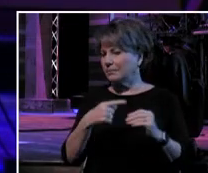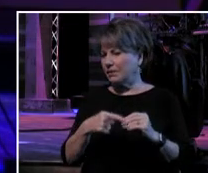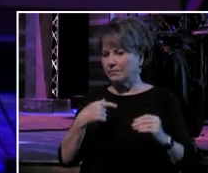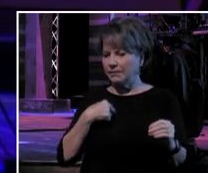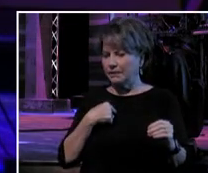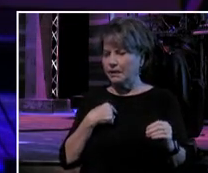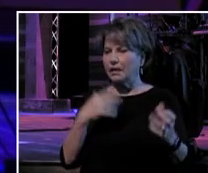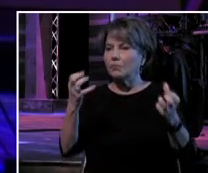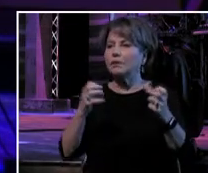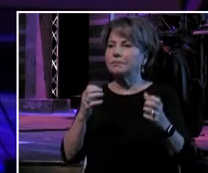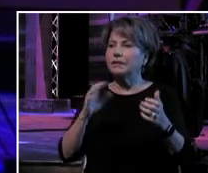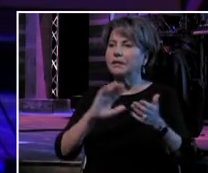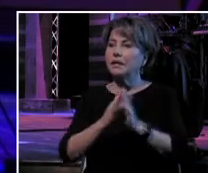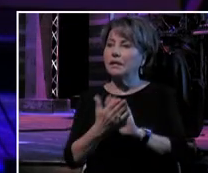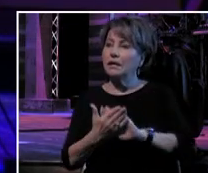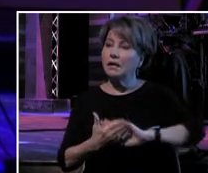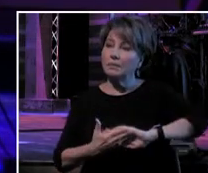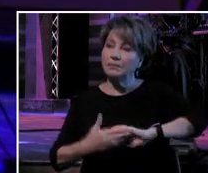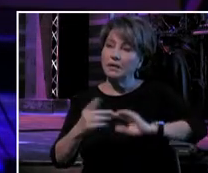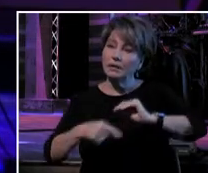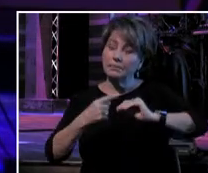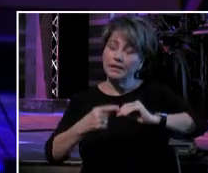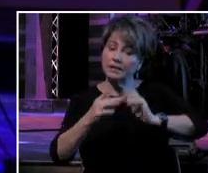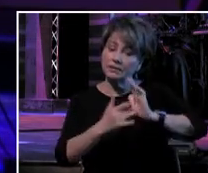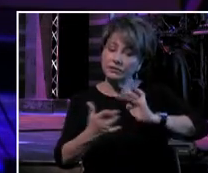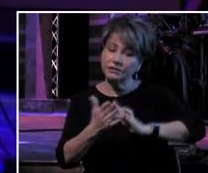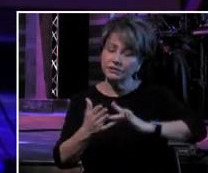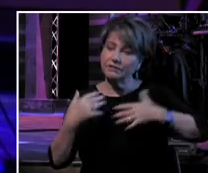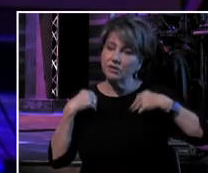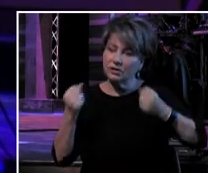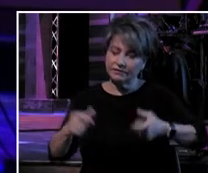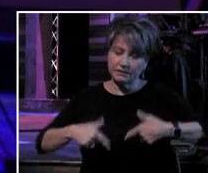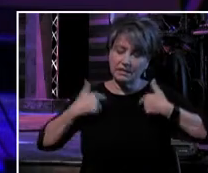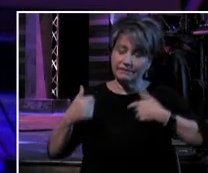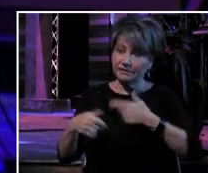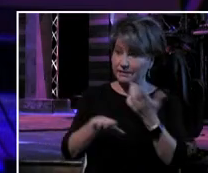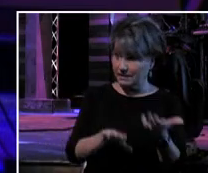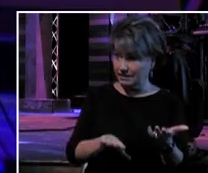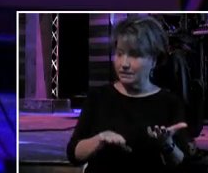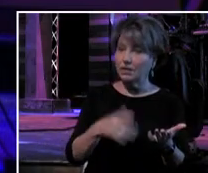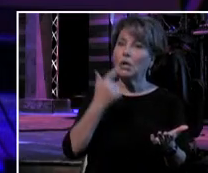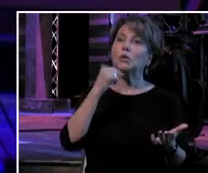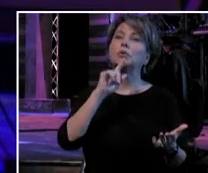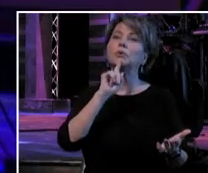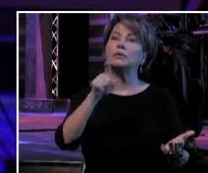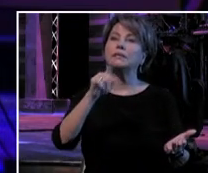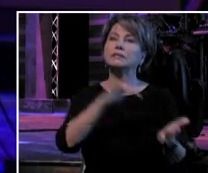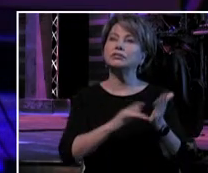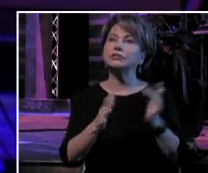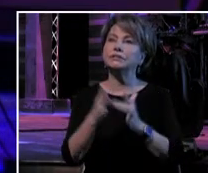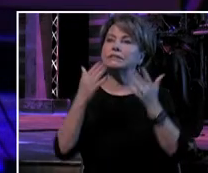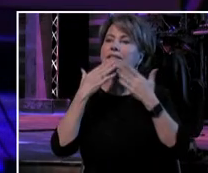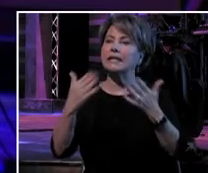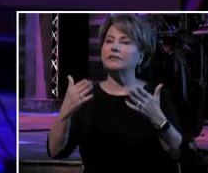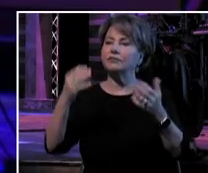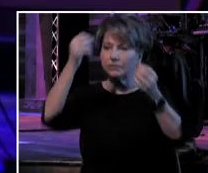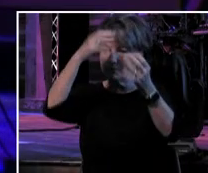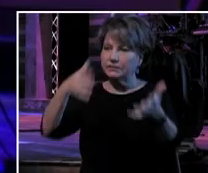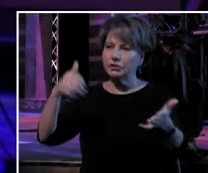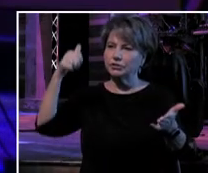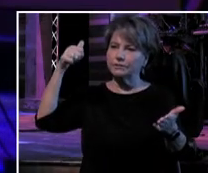Jesus, and I want everyone to have confidence in life and death, who Jesus is. Thank you for this message. Click,